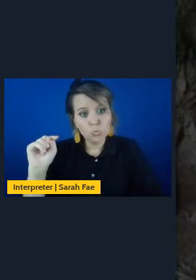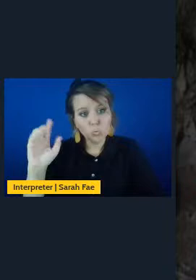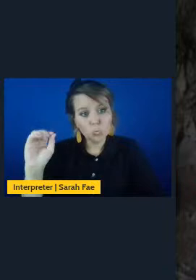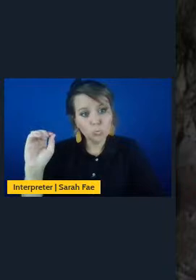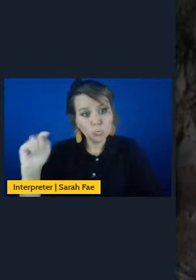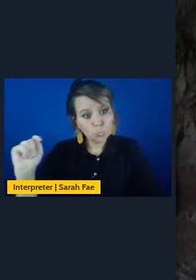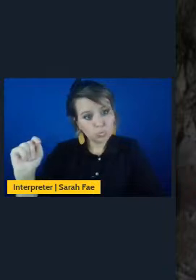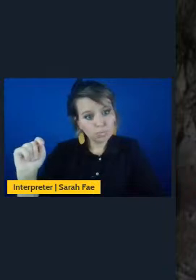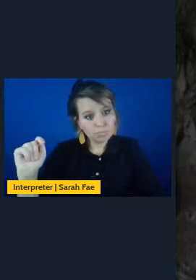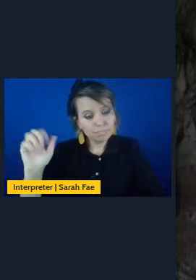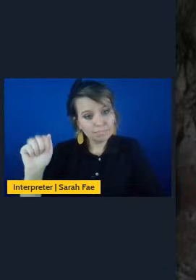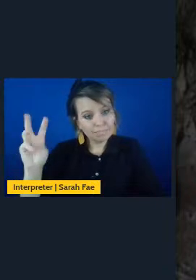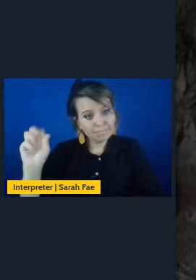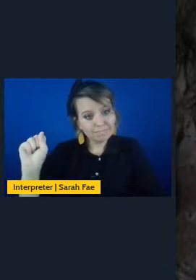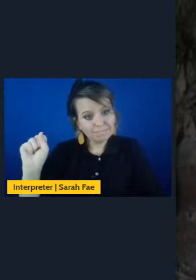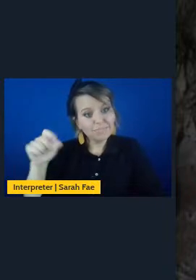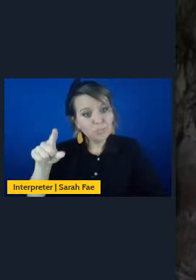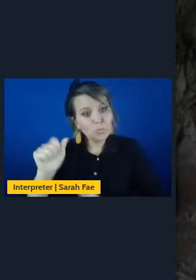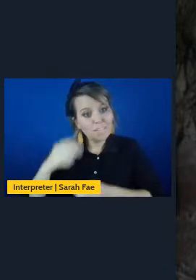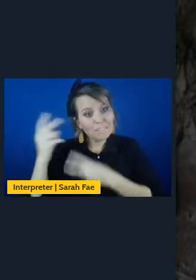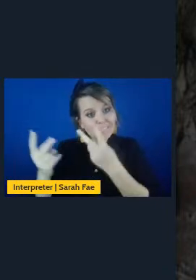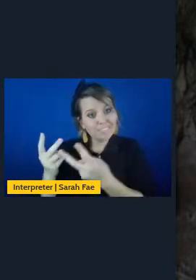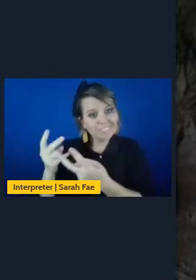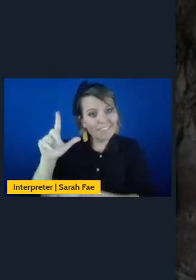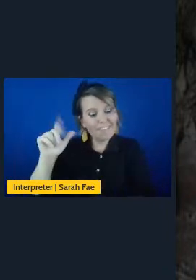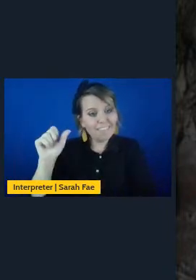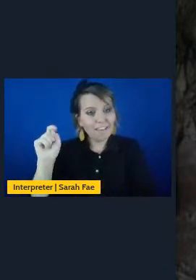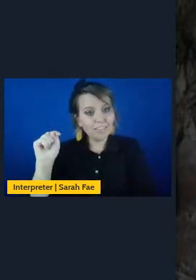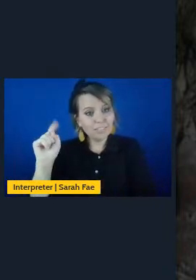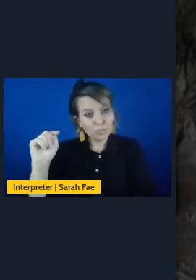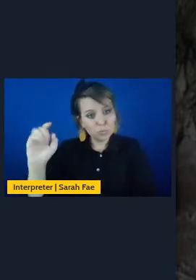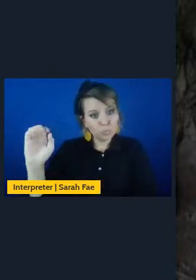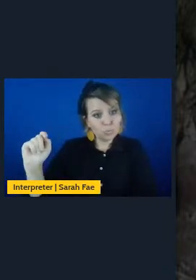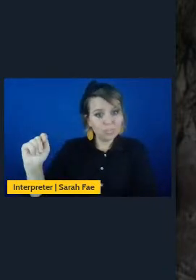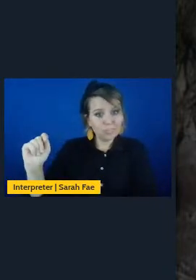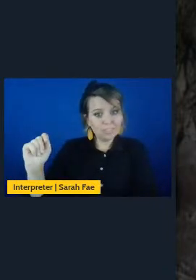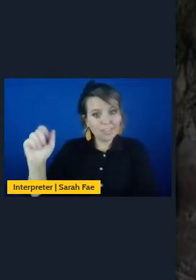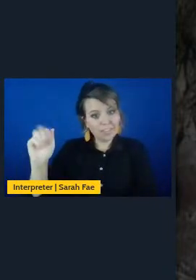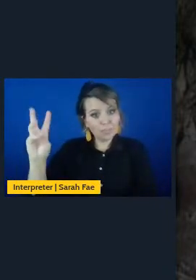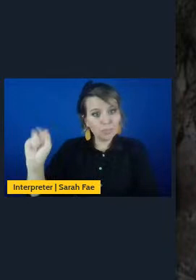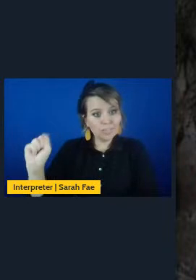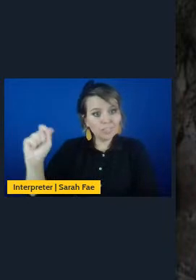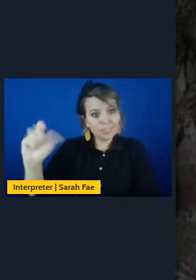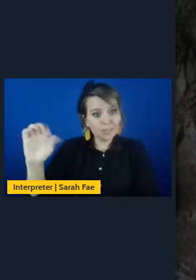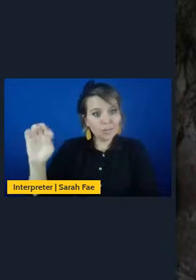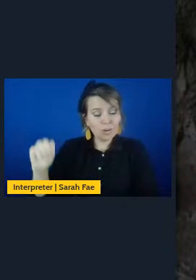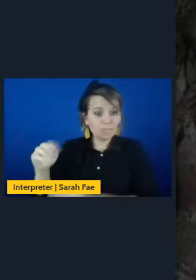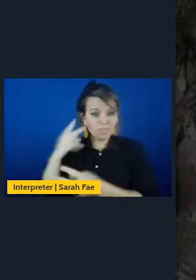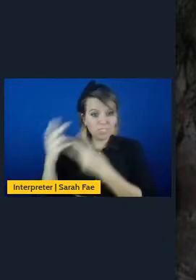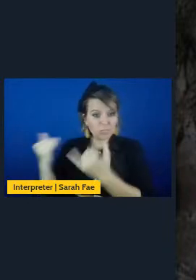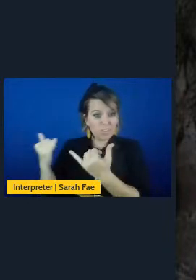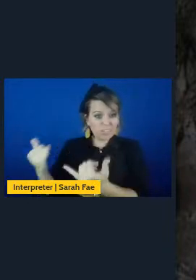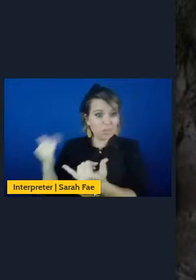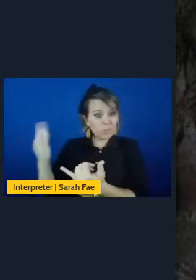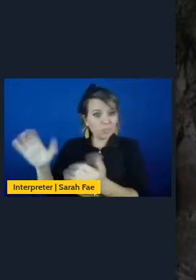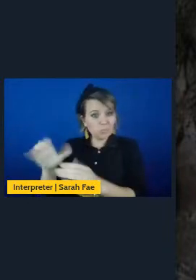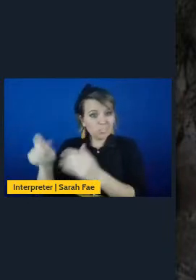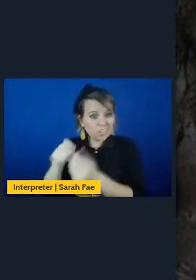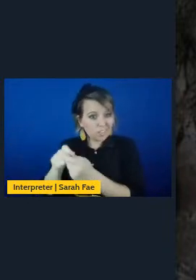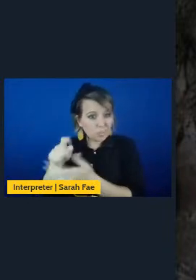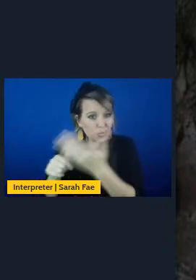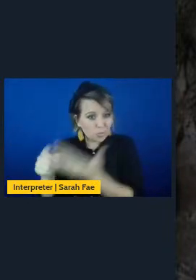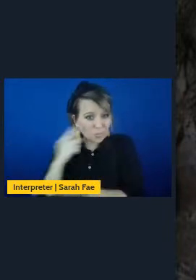visit lasttoot in aws.com, visit it right now, and it will do exactly what you'd think it would.